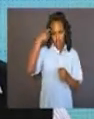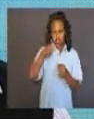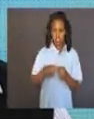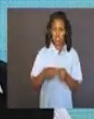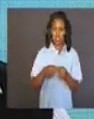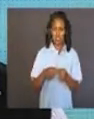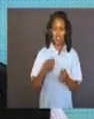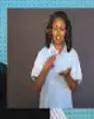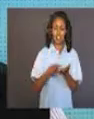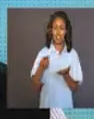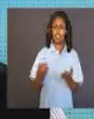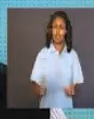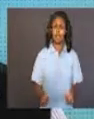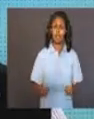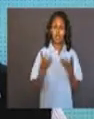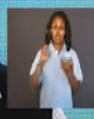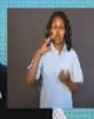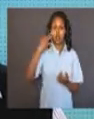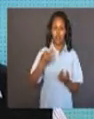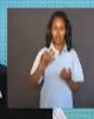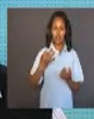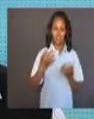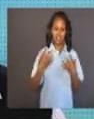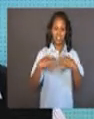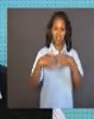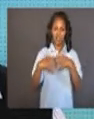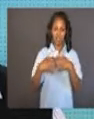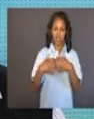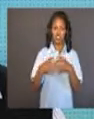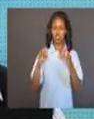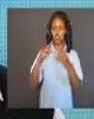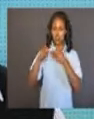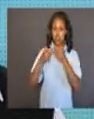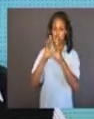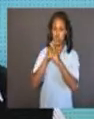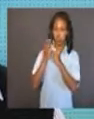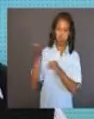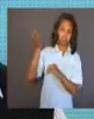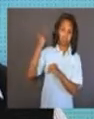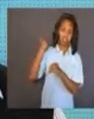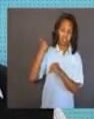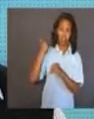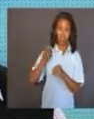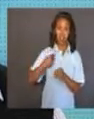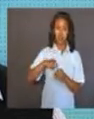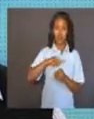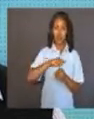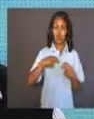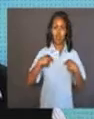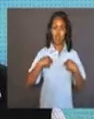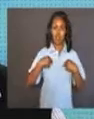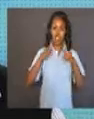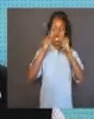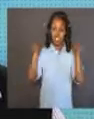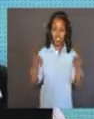Notice that many of the devices we talked about earlier have